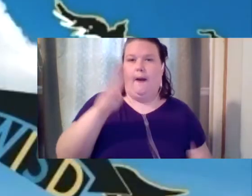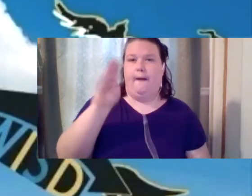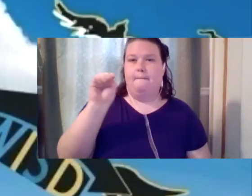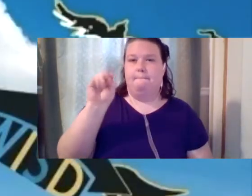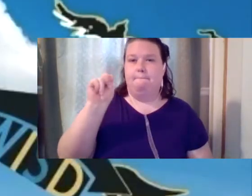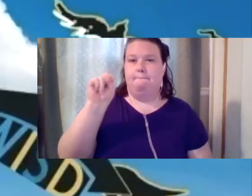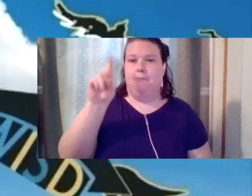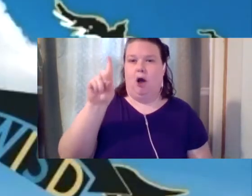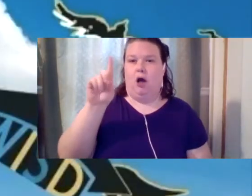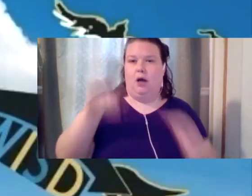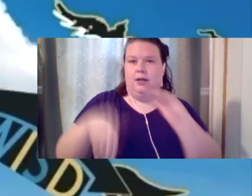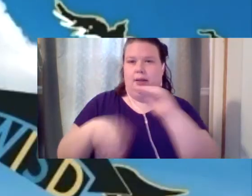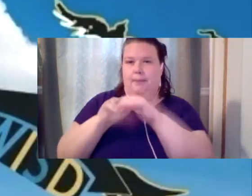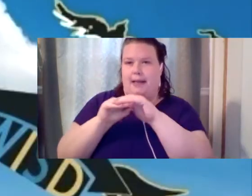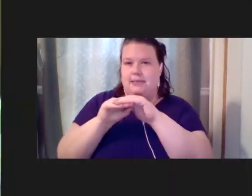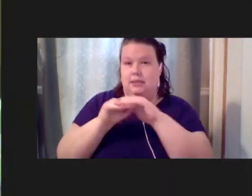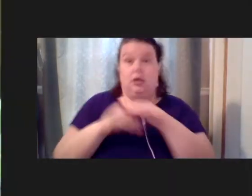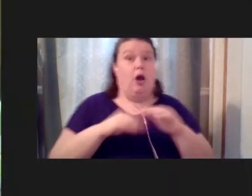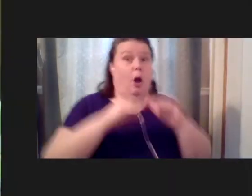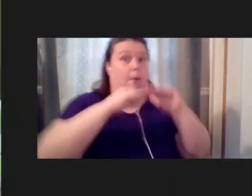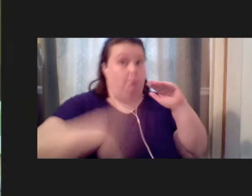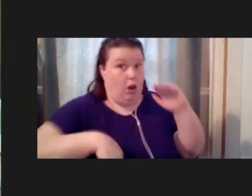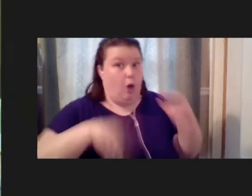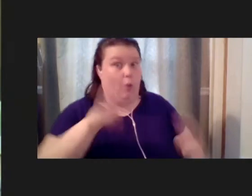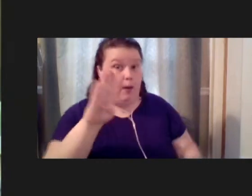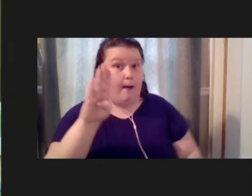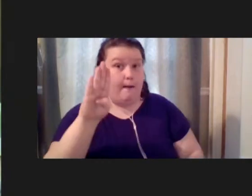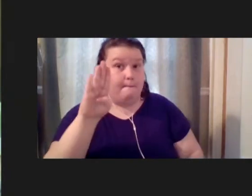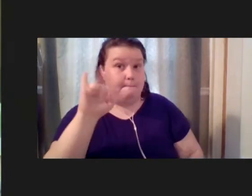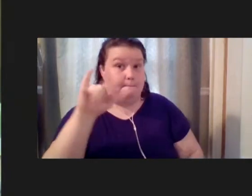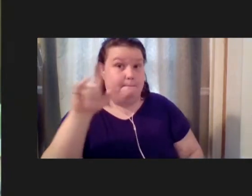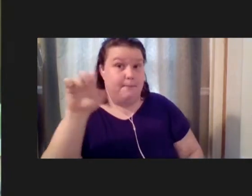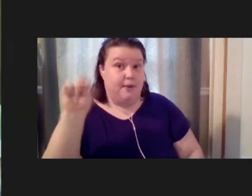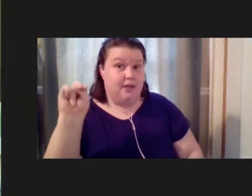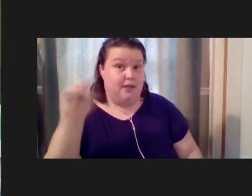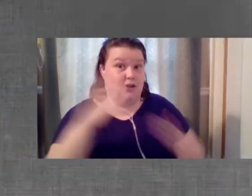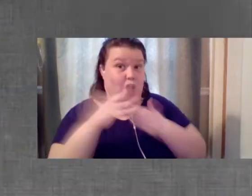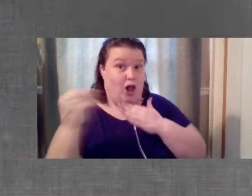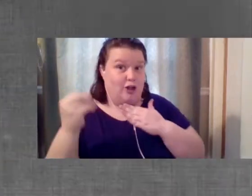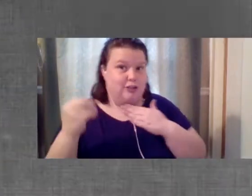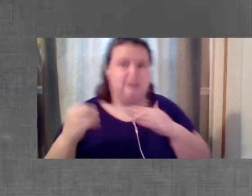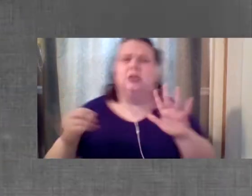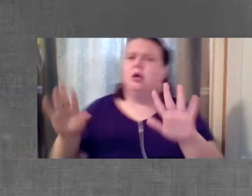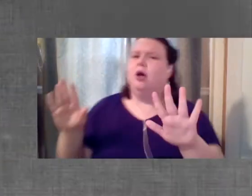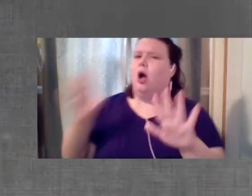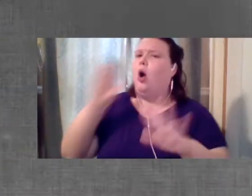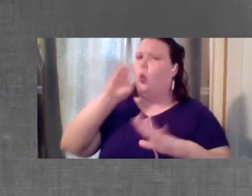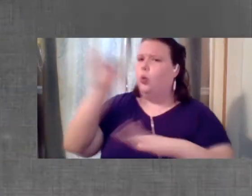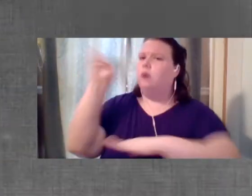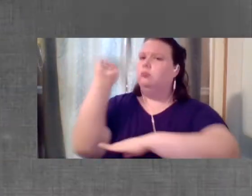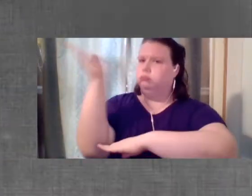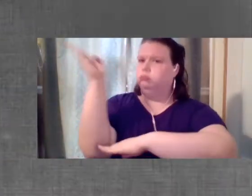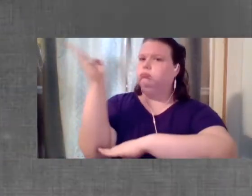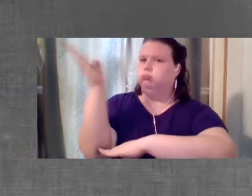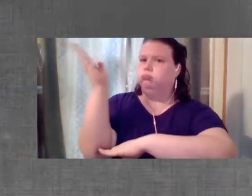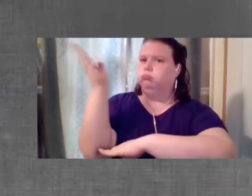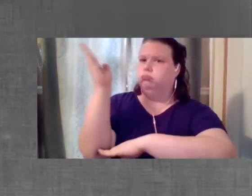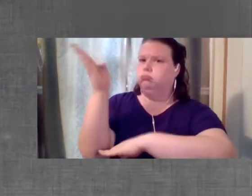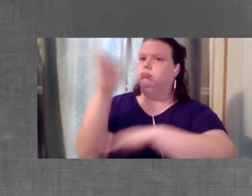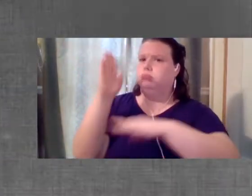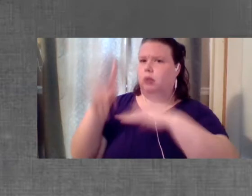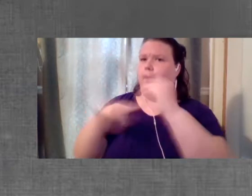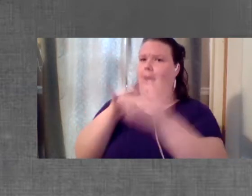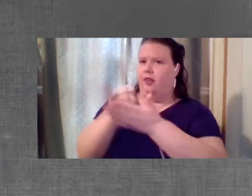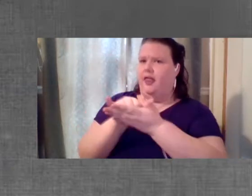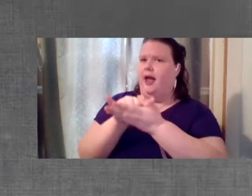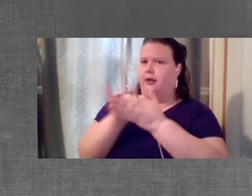dollars. But that presentation is coming. So, yeah.